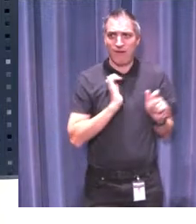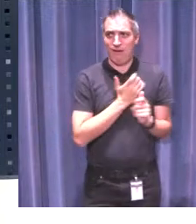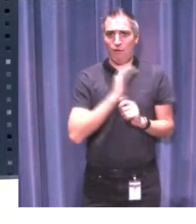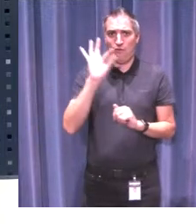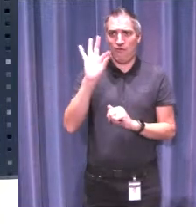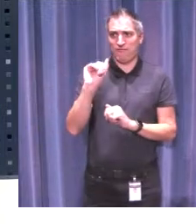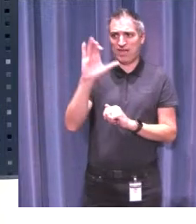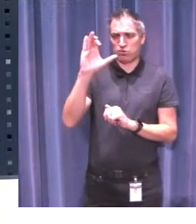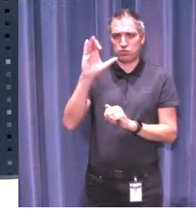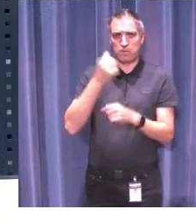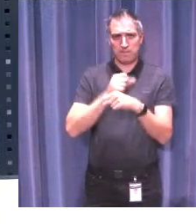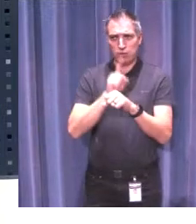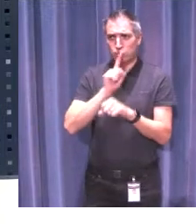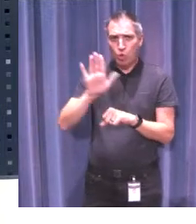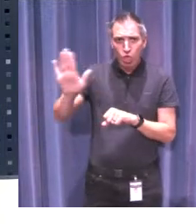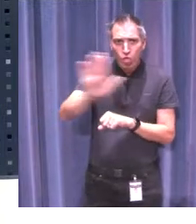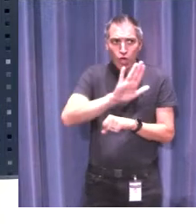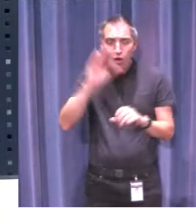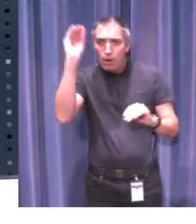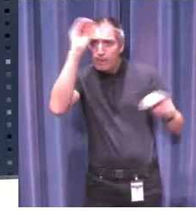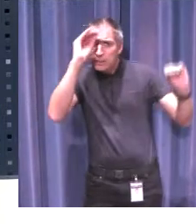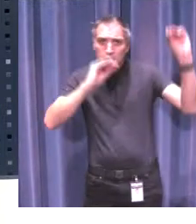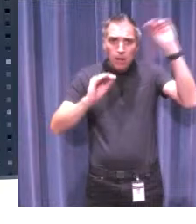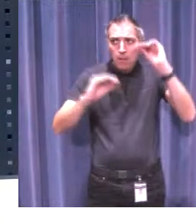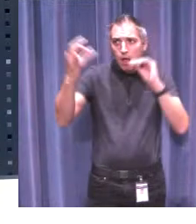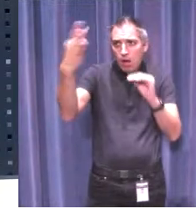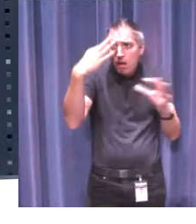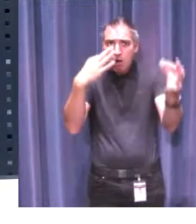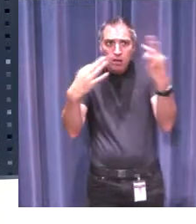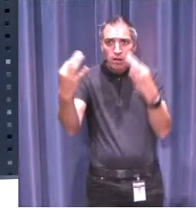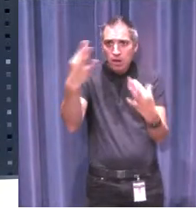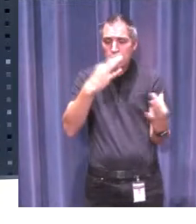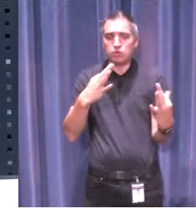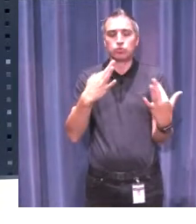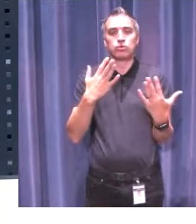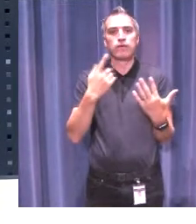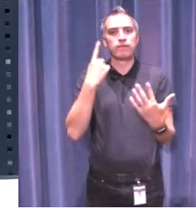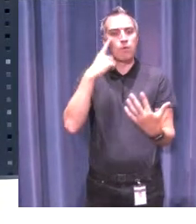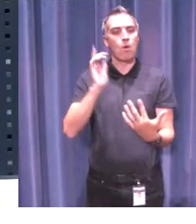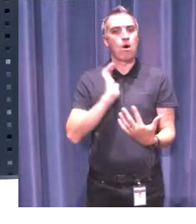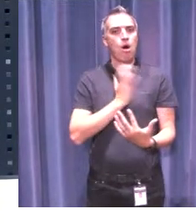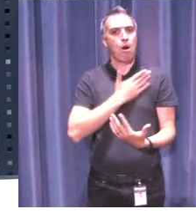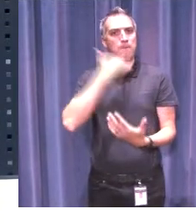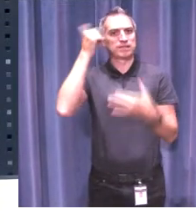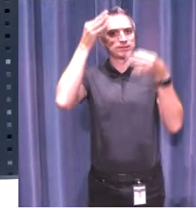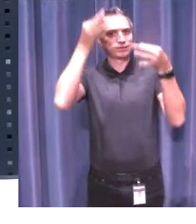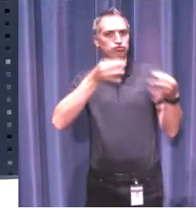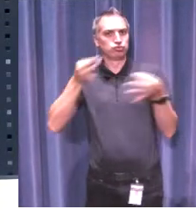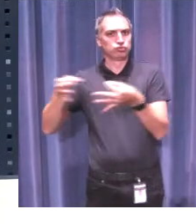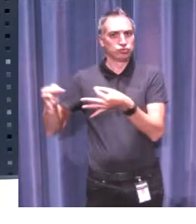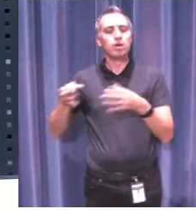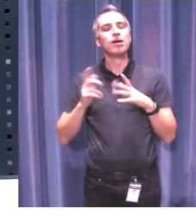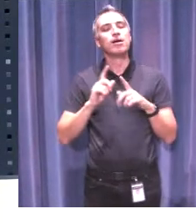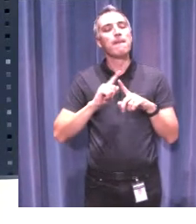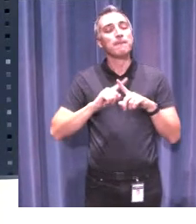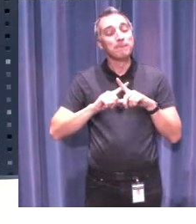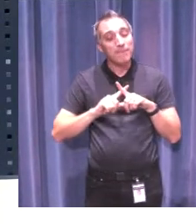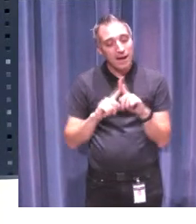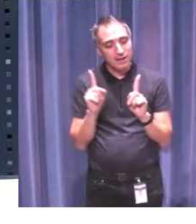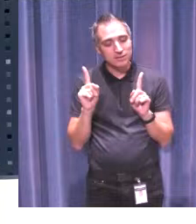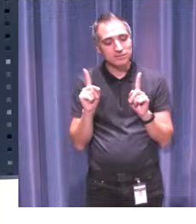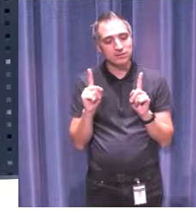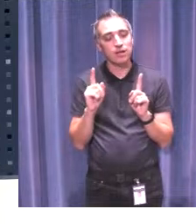voices and allow it to help those decisions. But it is going to be